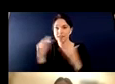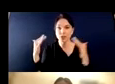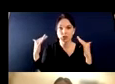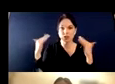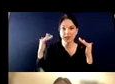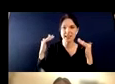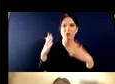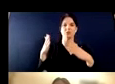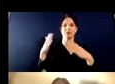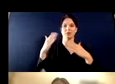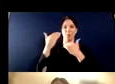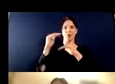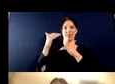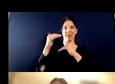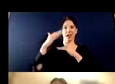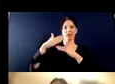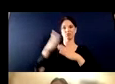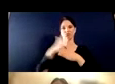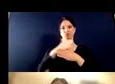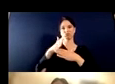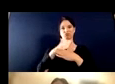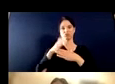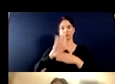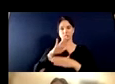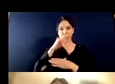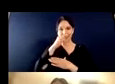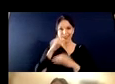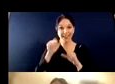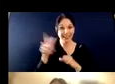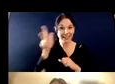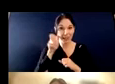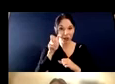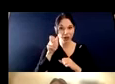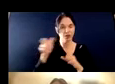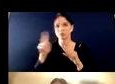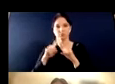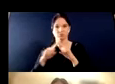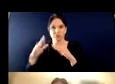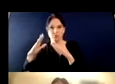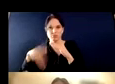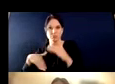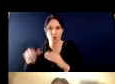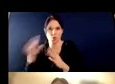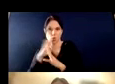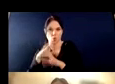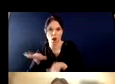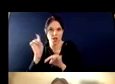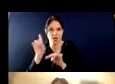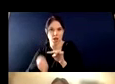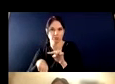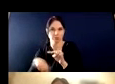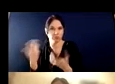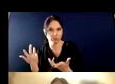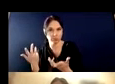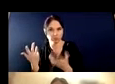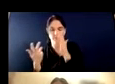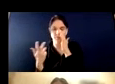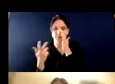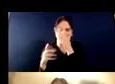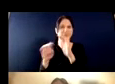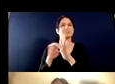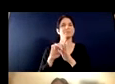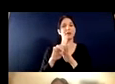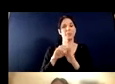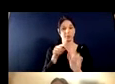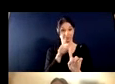range of hearing and which sounds are too quiet for your child to hear. So, for example, in this case,